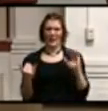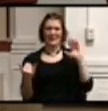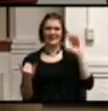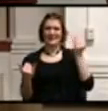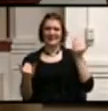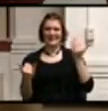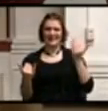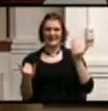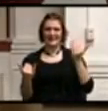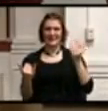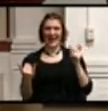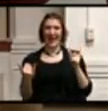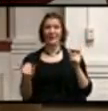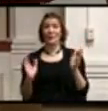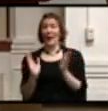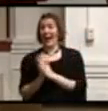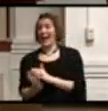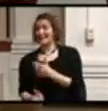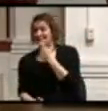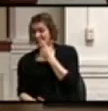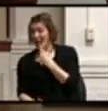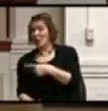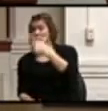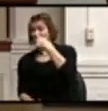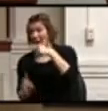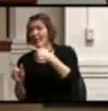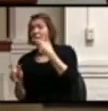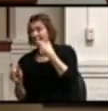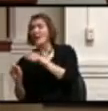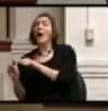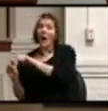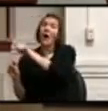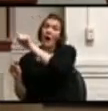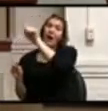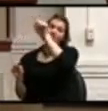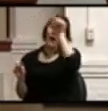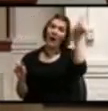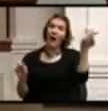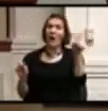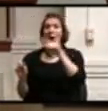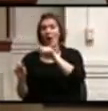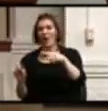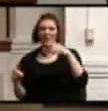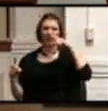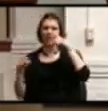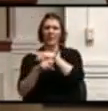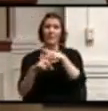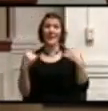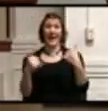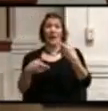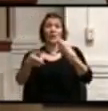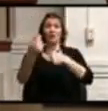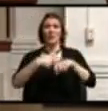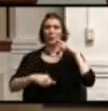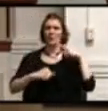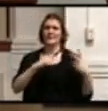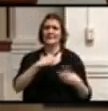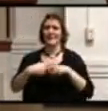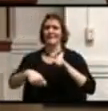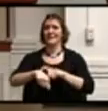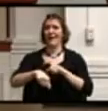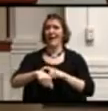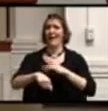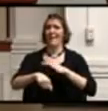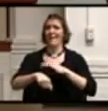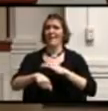function through dispatch. What we're doing now is, again, much more efficient. The records clerk will be able to go